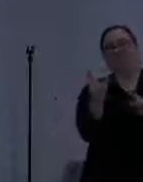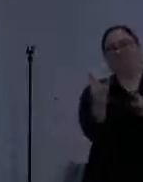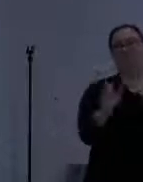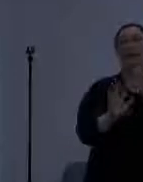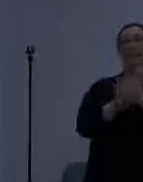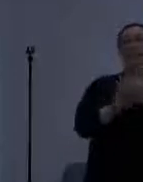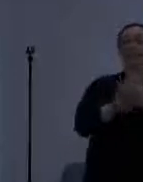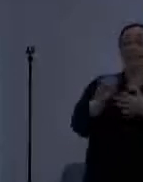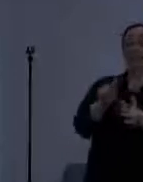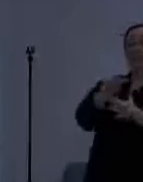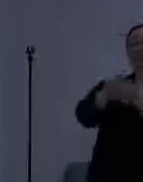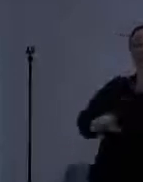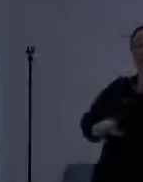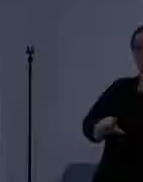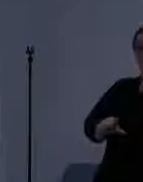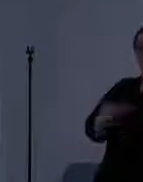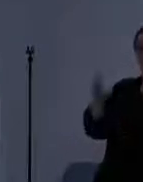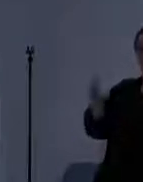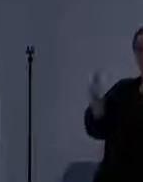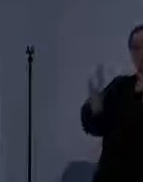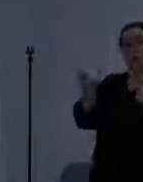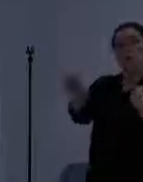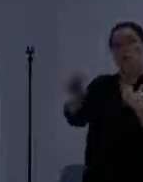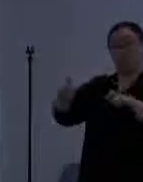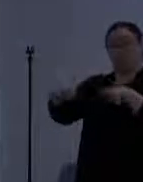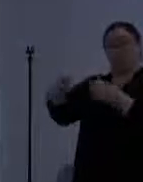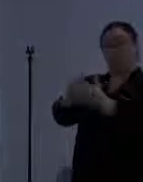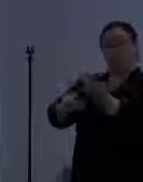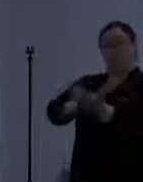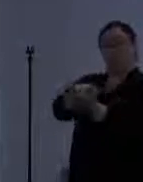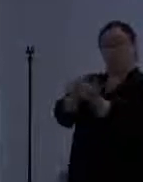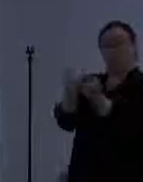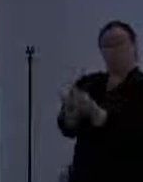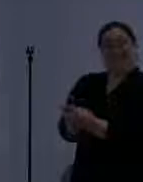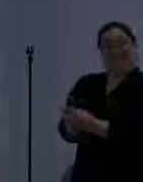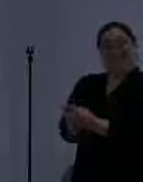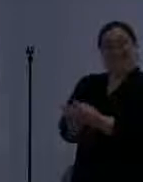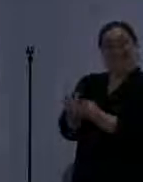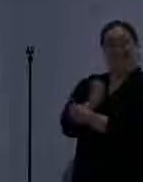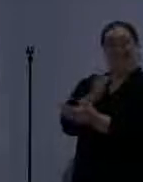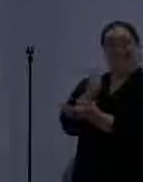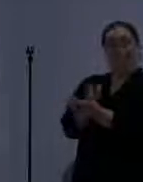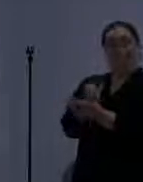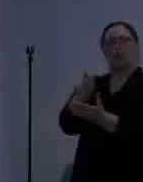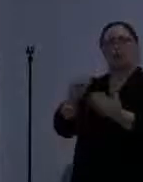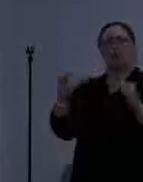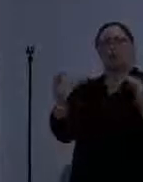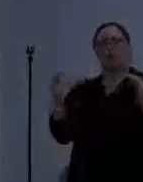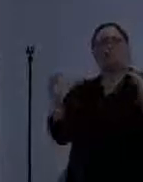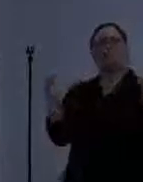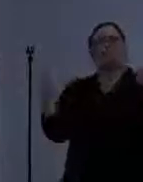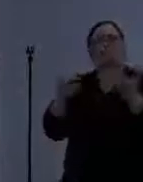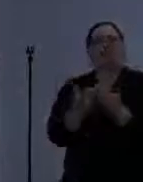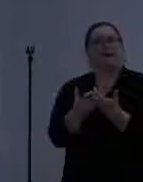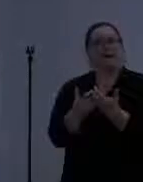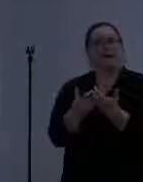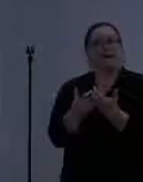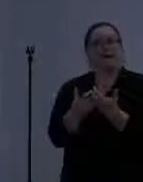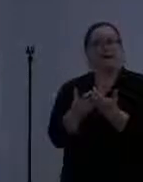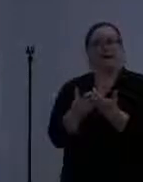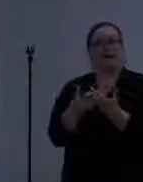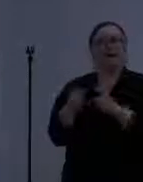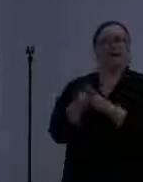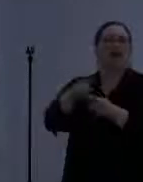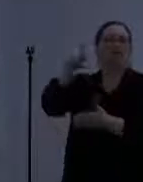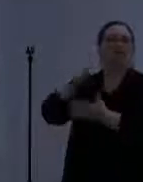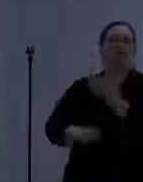we take to enforce providers to do the right thing is actually proportionate to what they've might have done wrong,